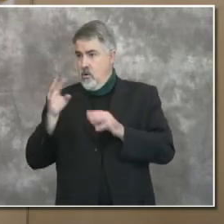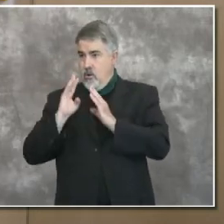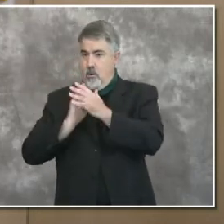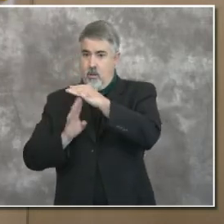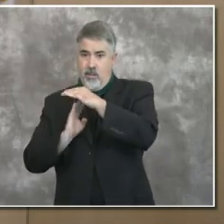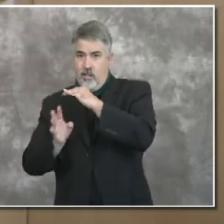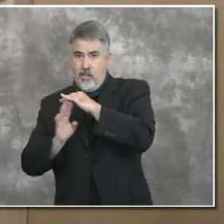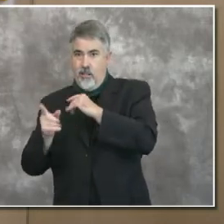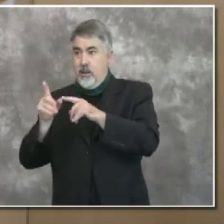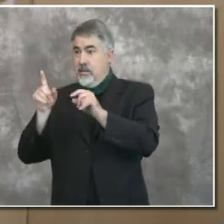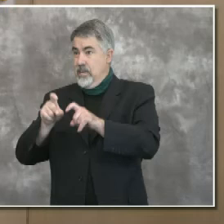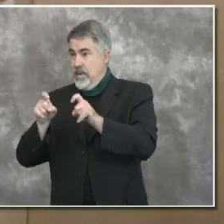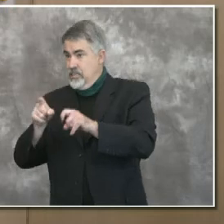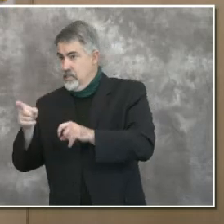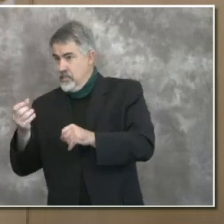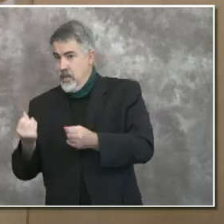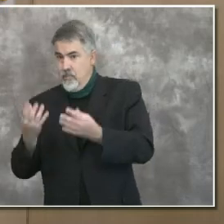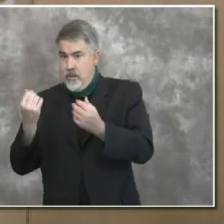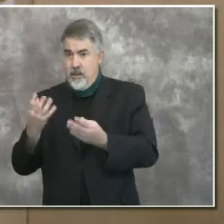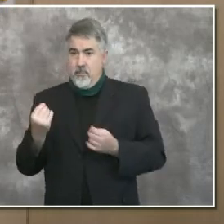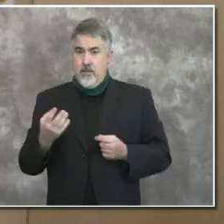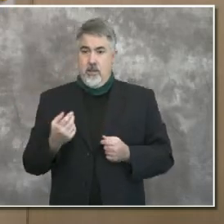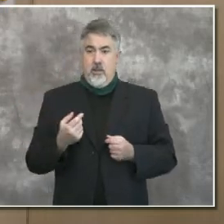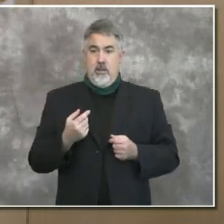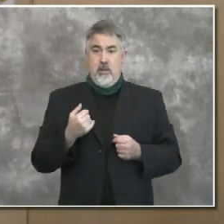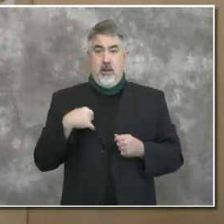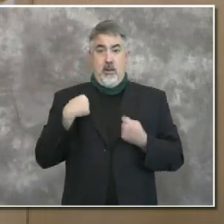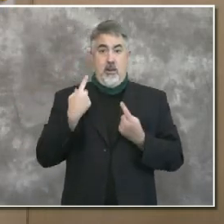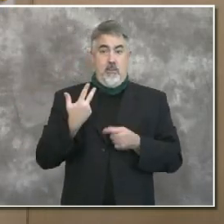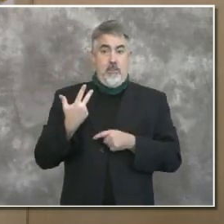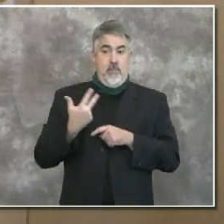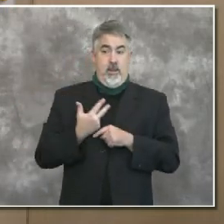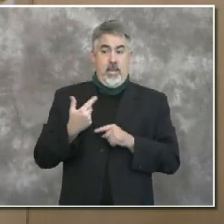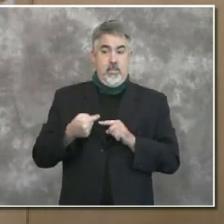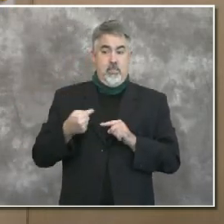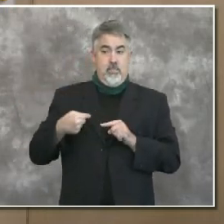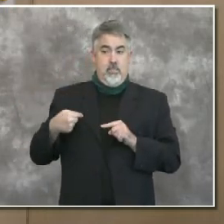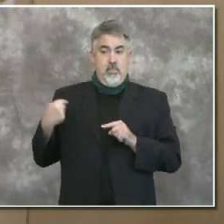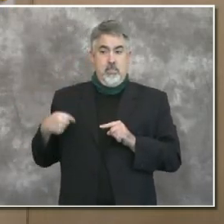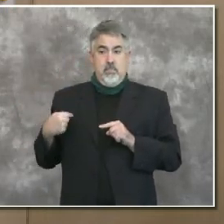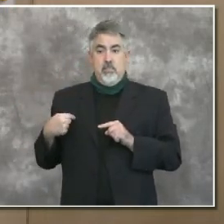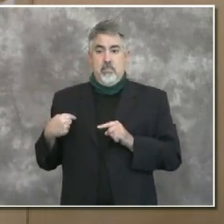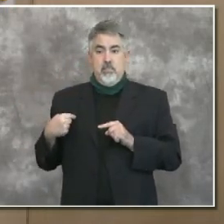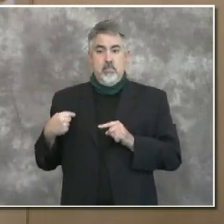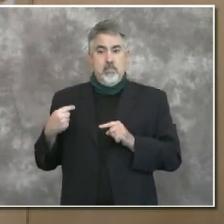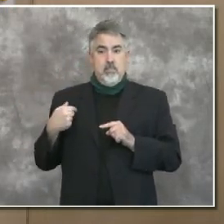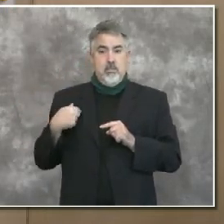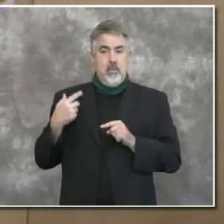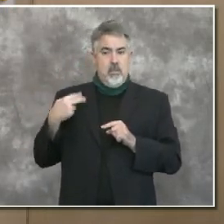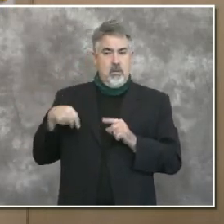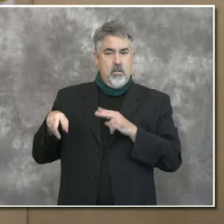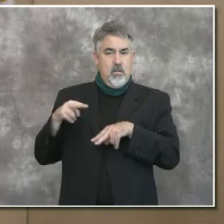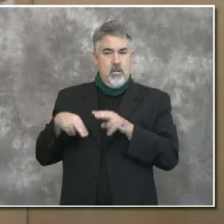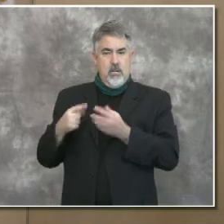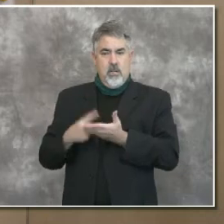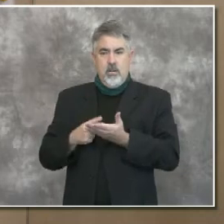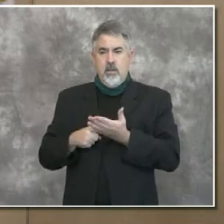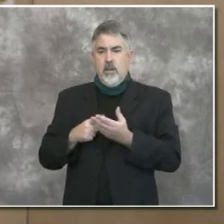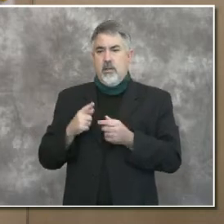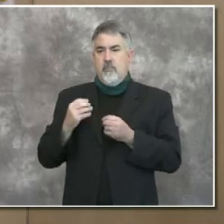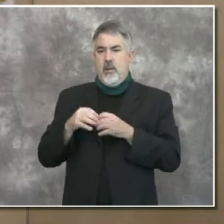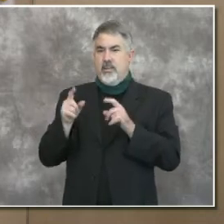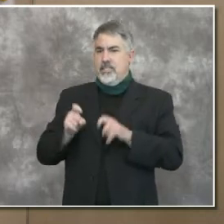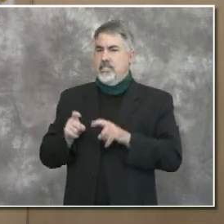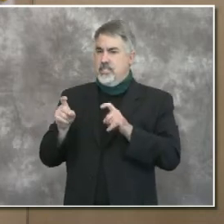for the last 3 days that we've provided briefings here, we've talked a lot about testing because